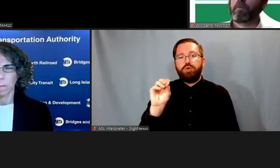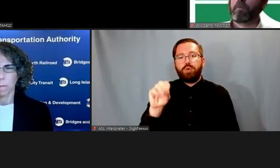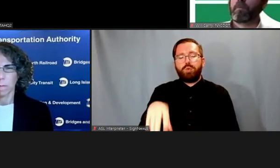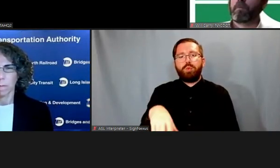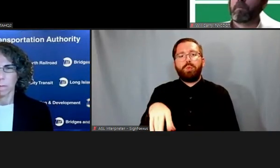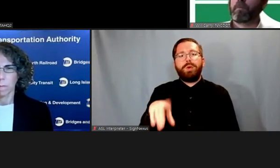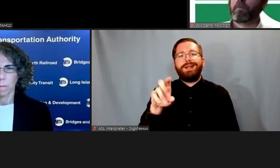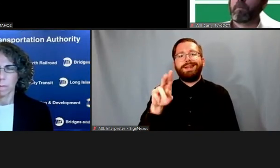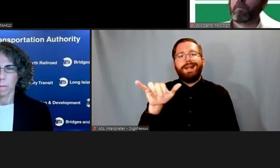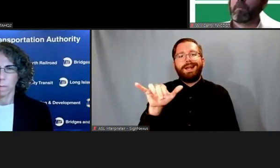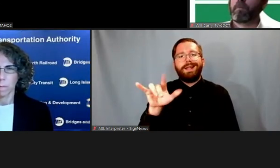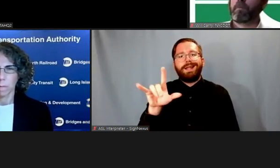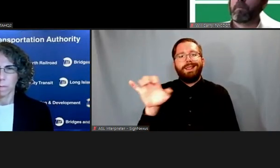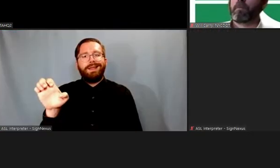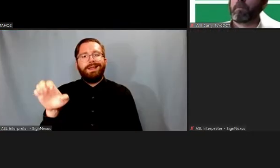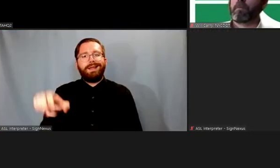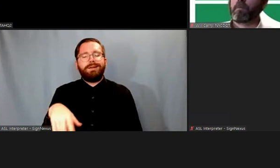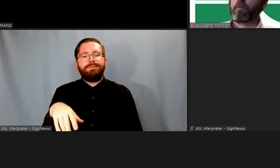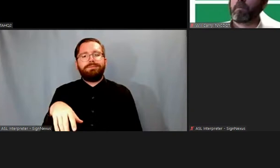jenny lee